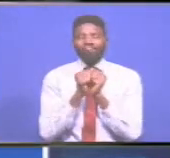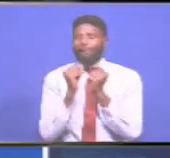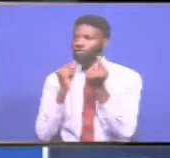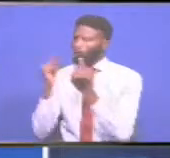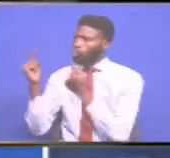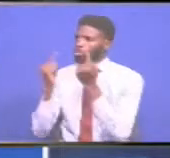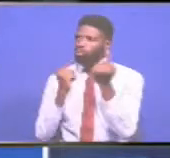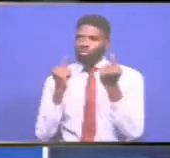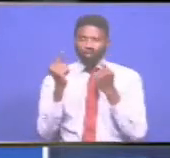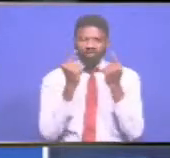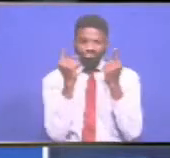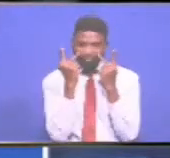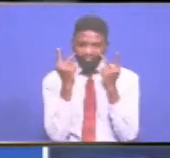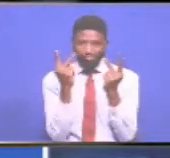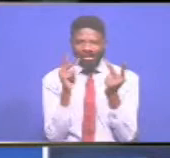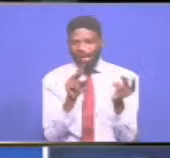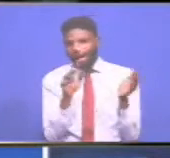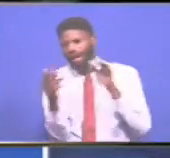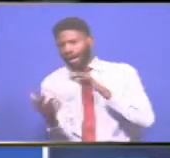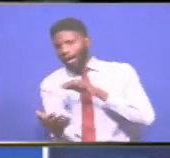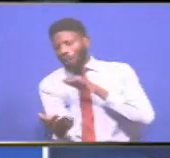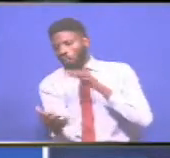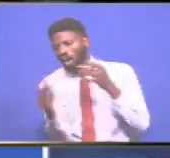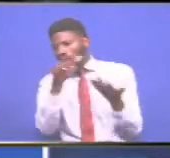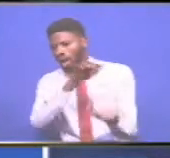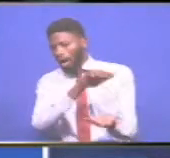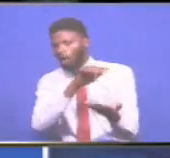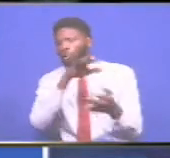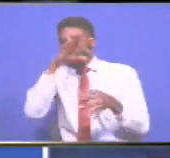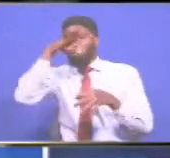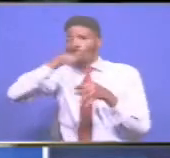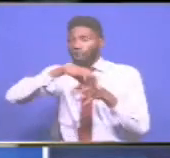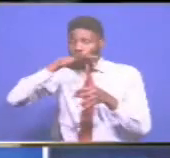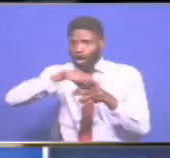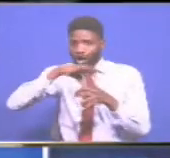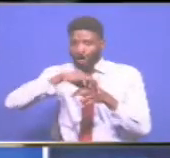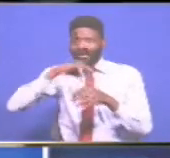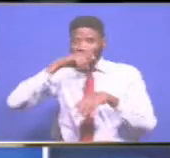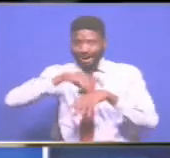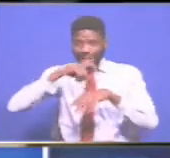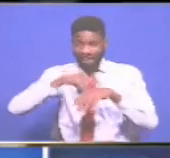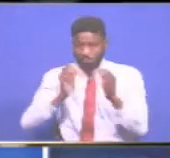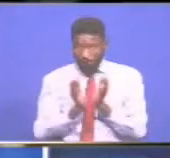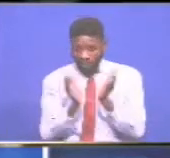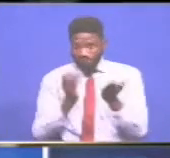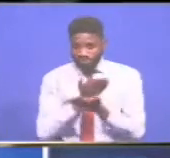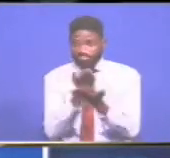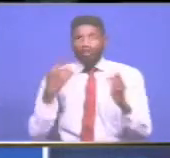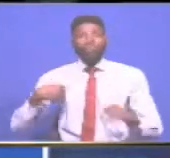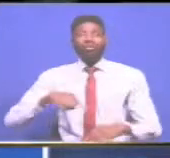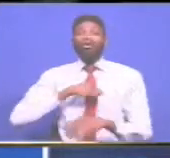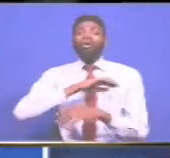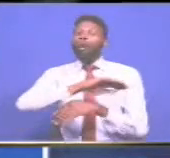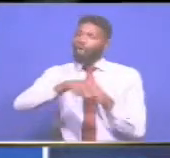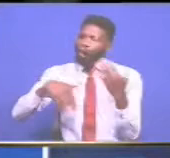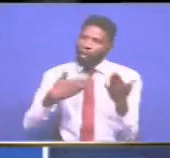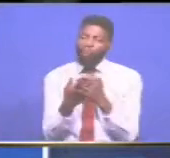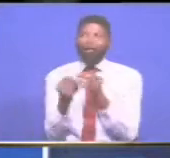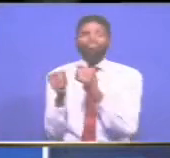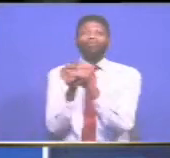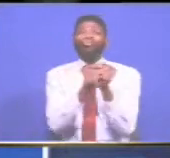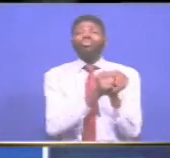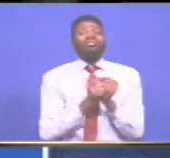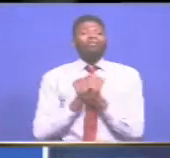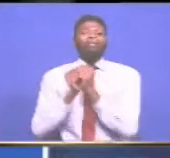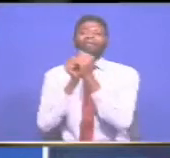ili tuone ni vipi ambao kura ya maoni ikija sote tuwe katika mstari wa mbele kuona